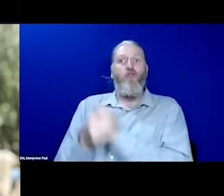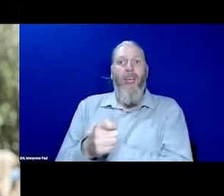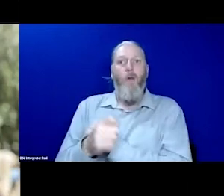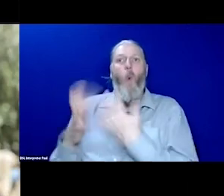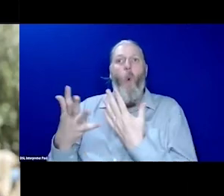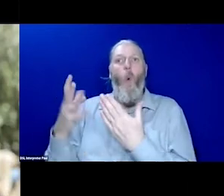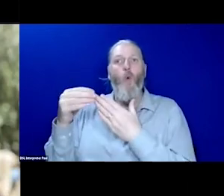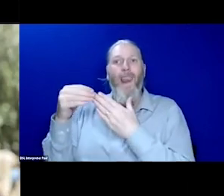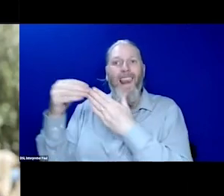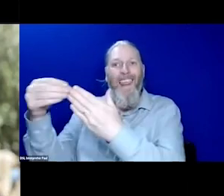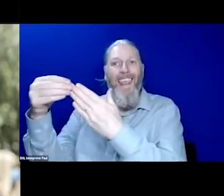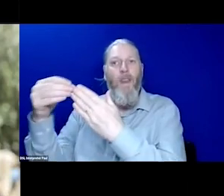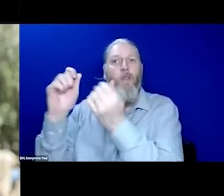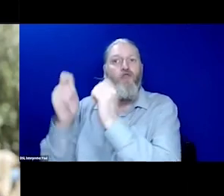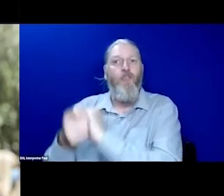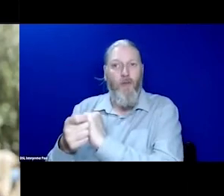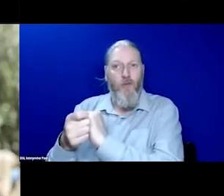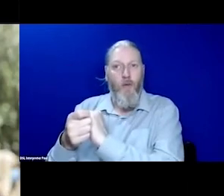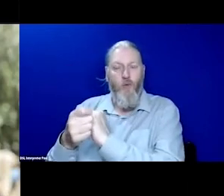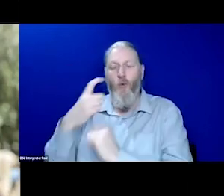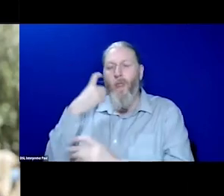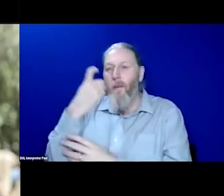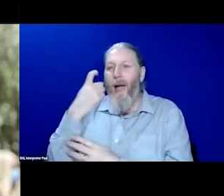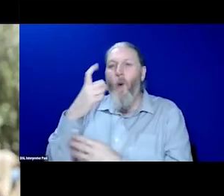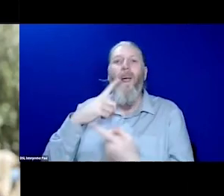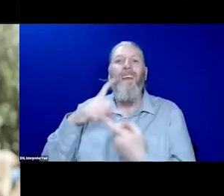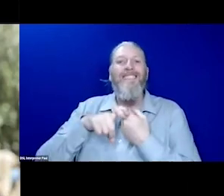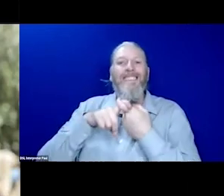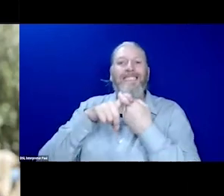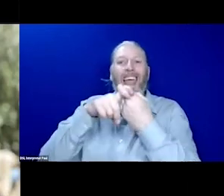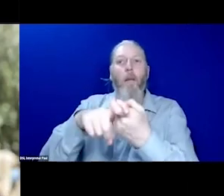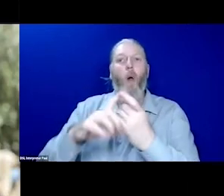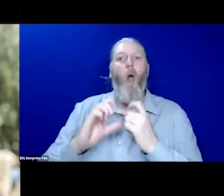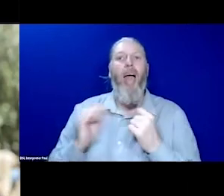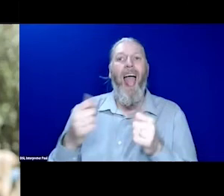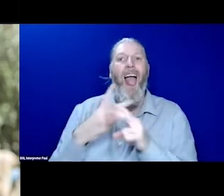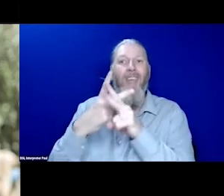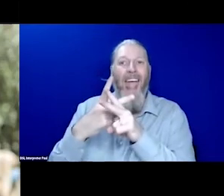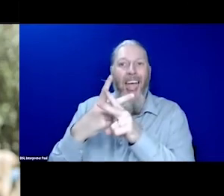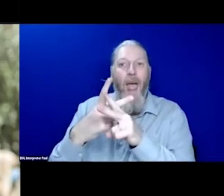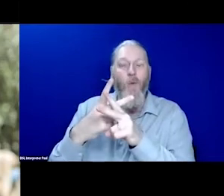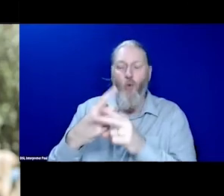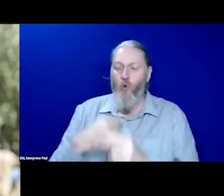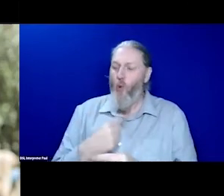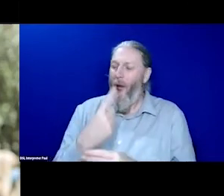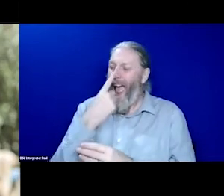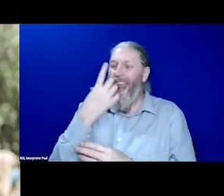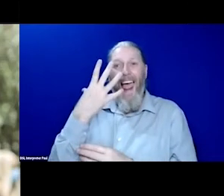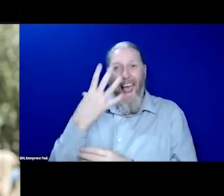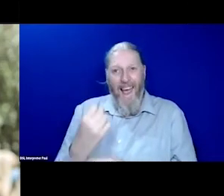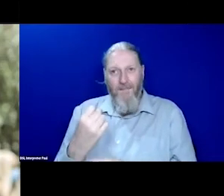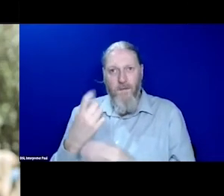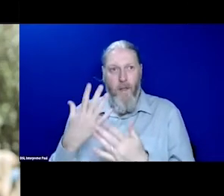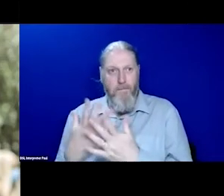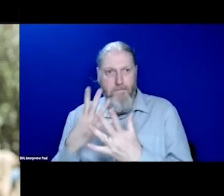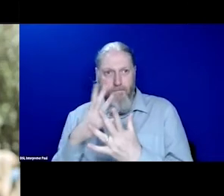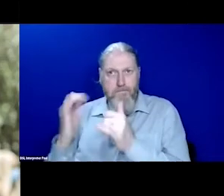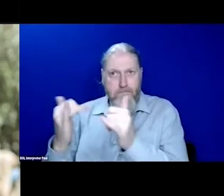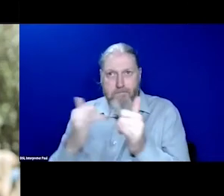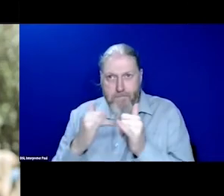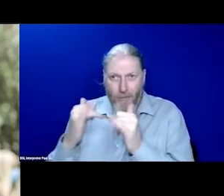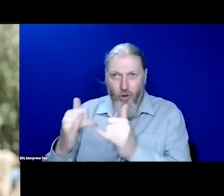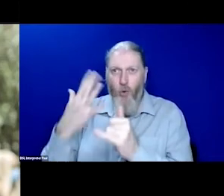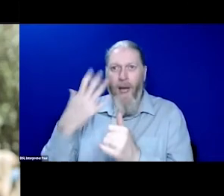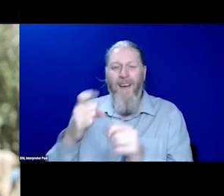Healthcare that looks at quality improvement frameworks that enable you to measure and with a vast range of ideas of how